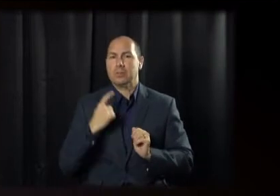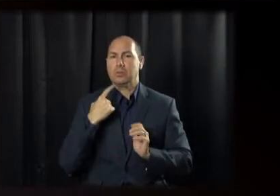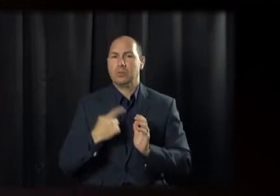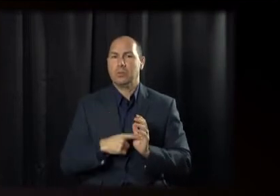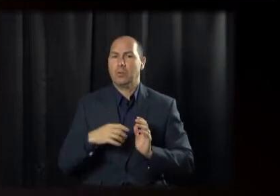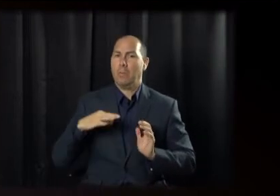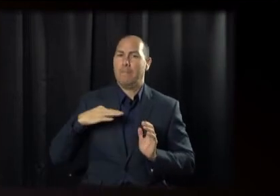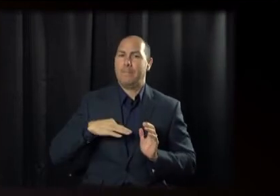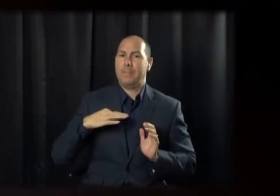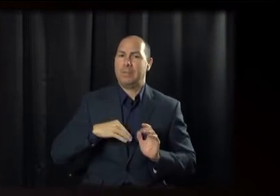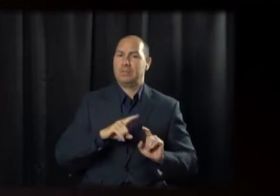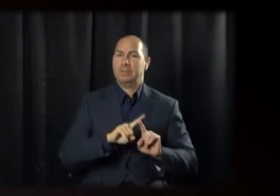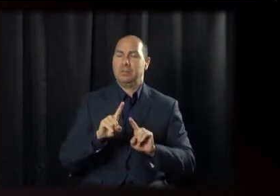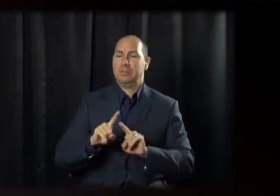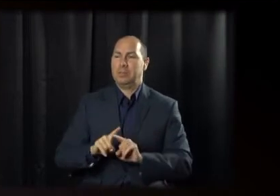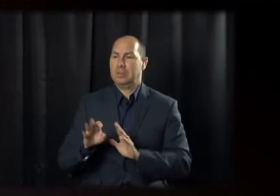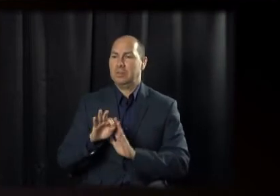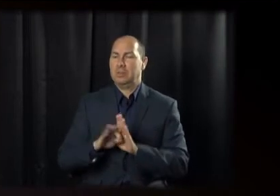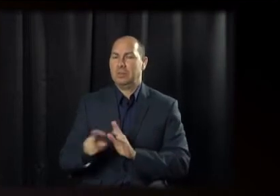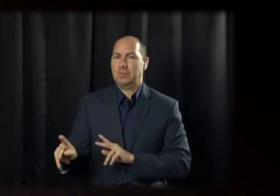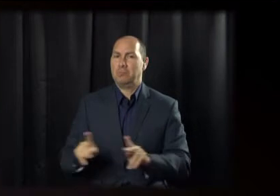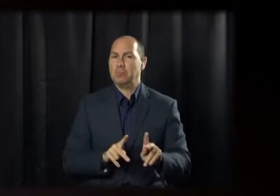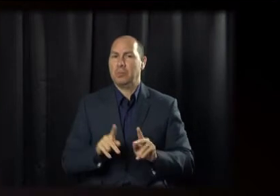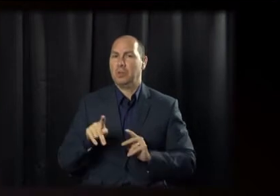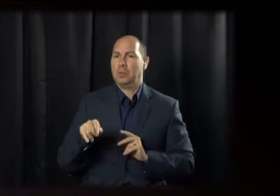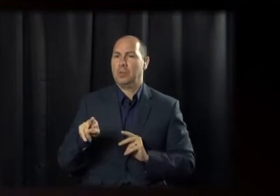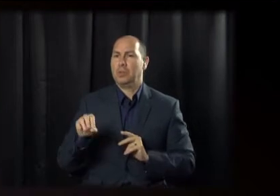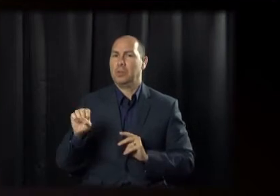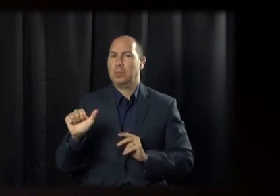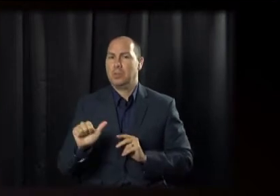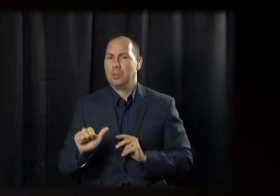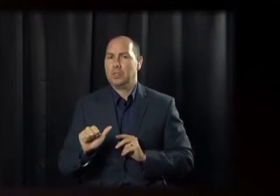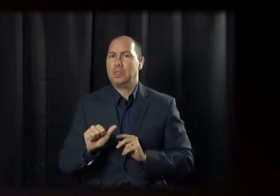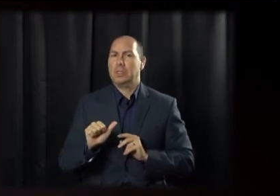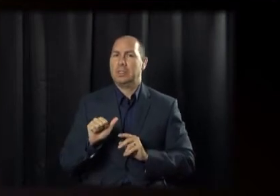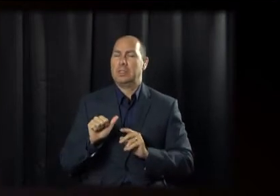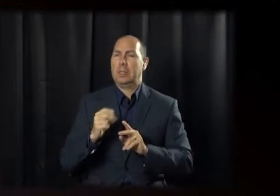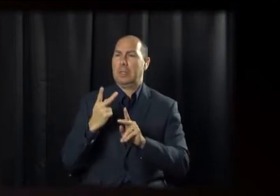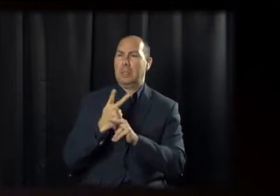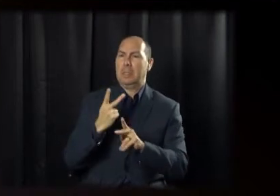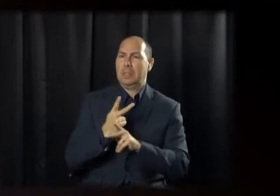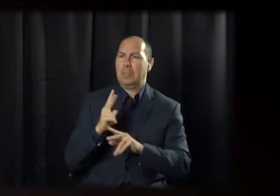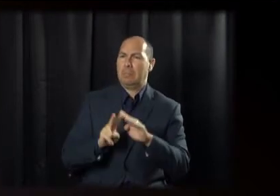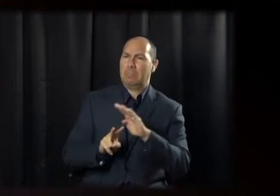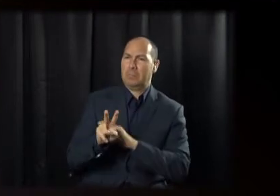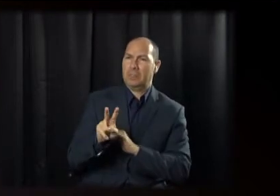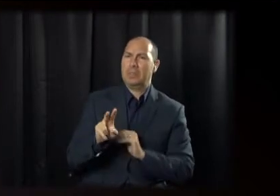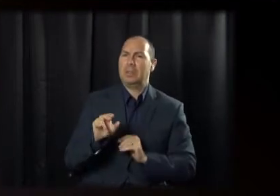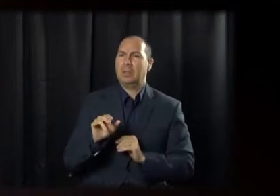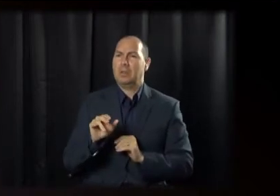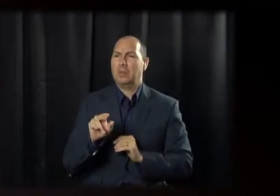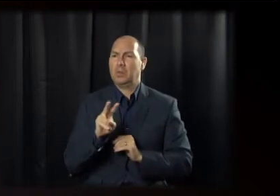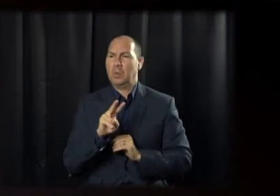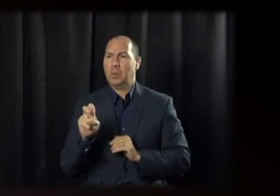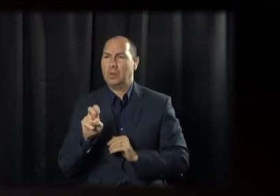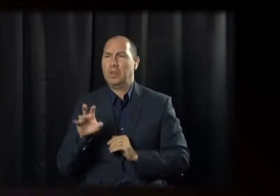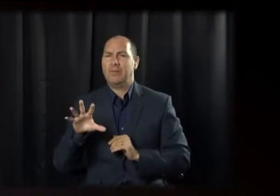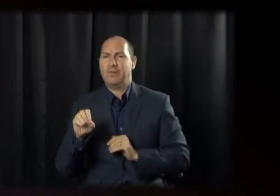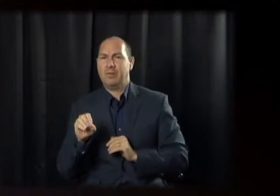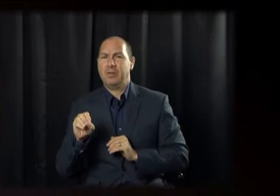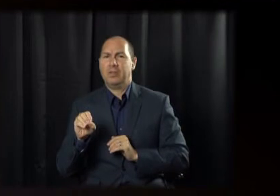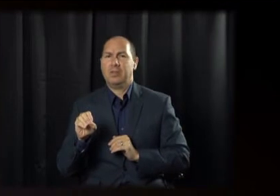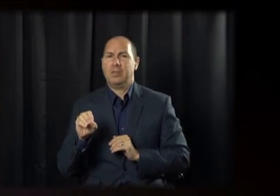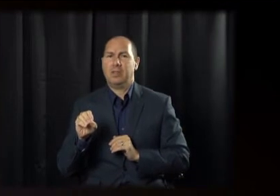outlined in the proposed fiscal plan, Prasa is projected to accrue a deficit of $259 million in